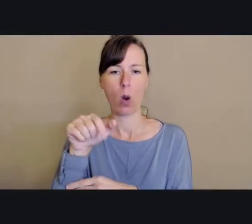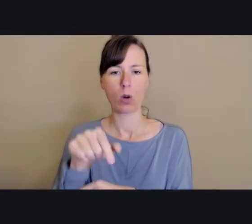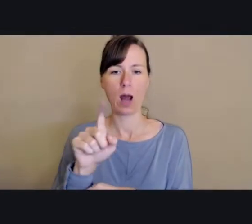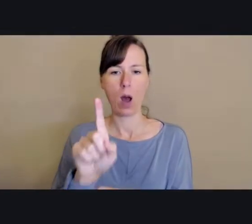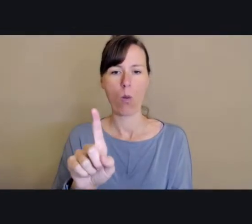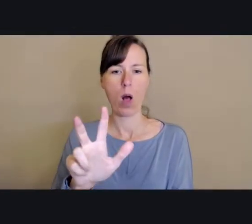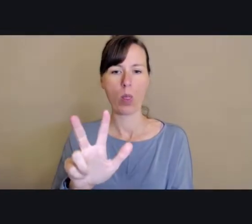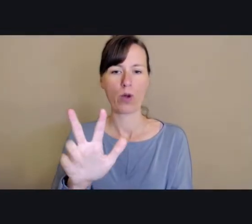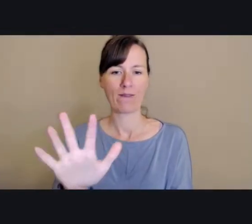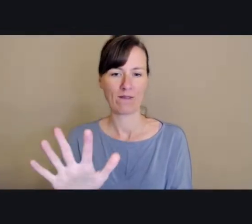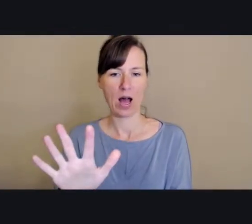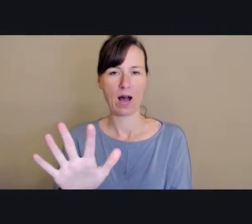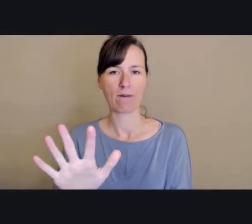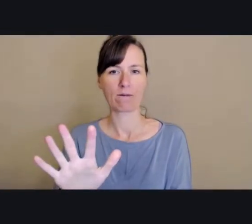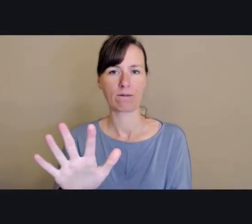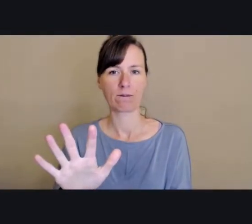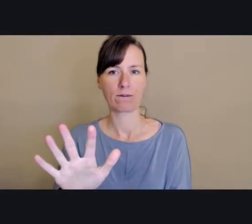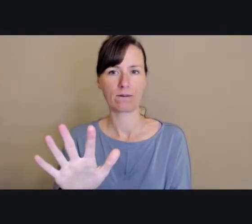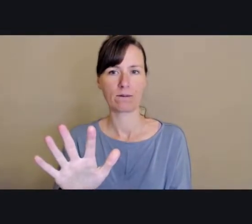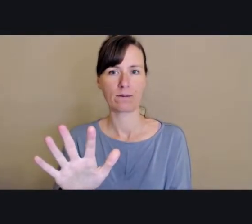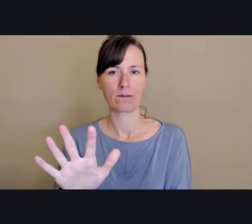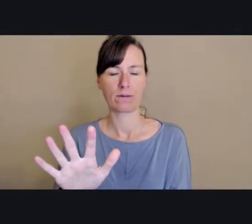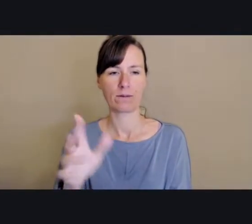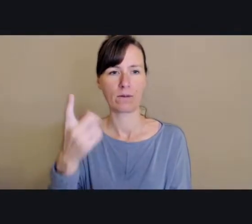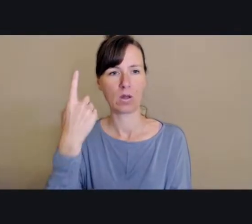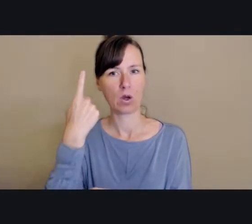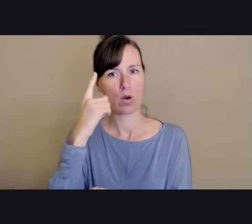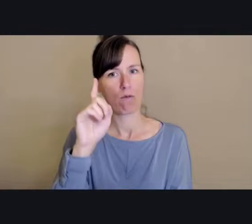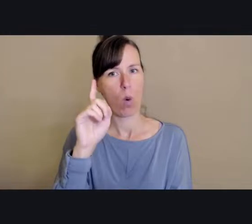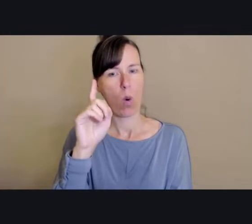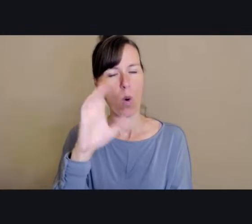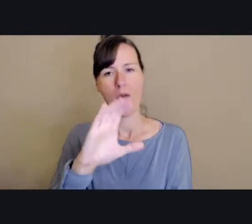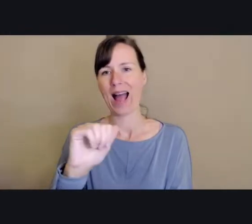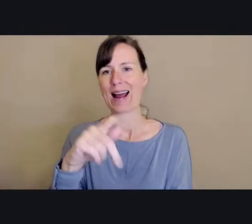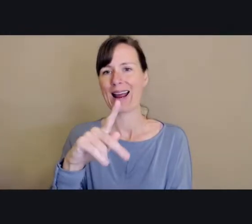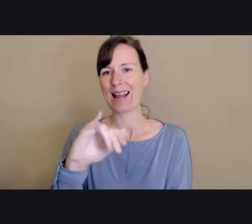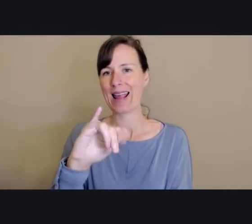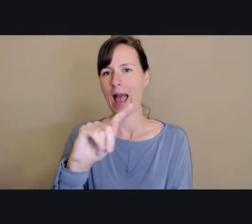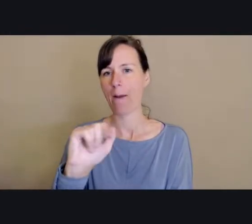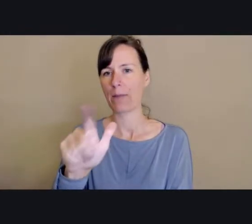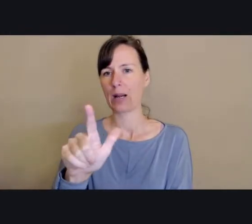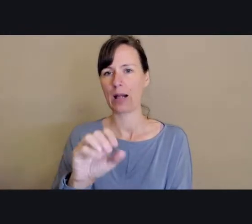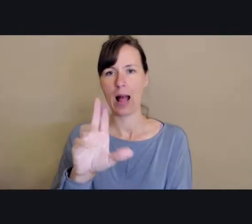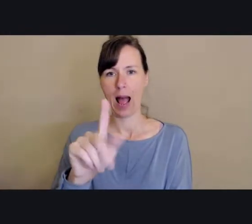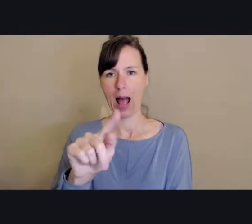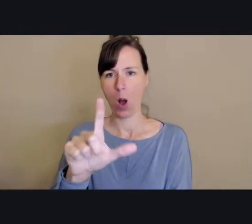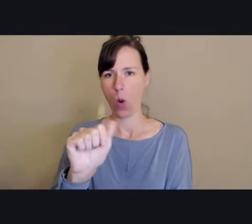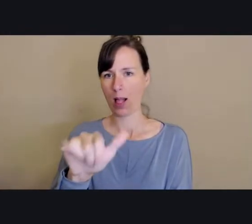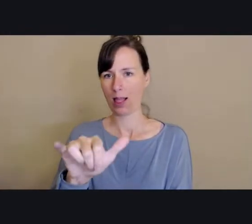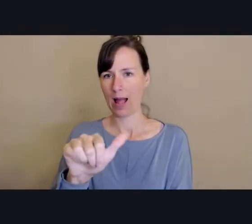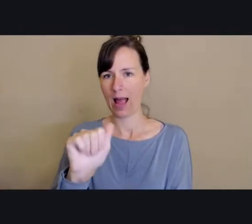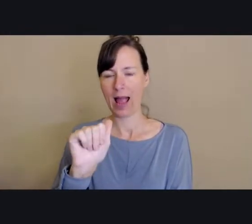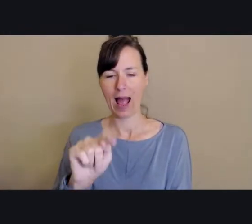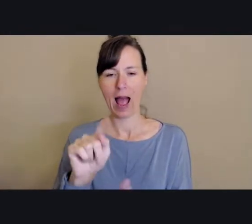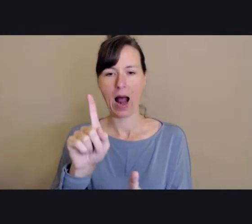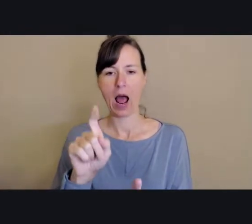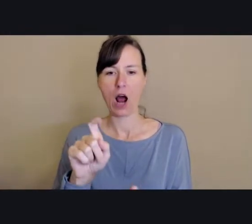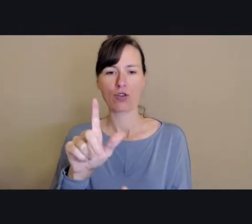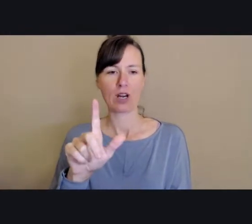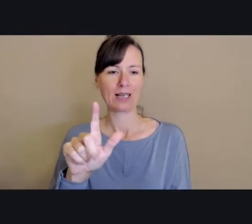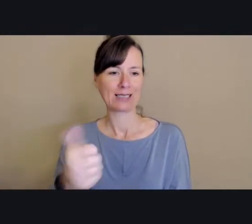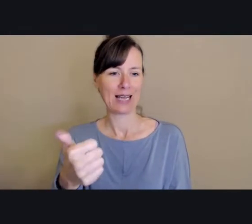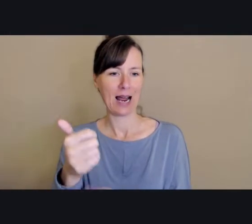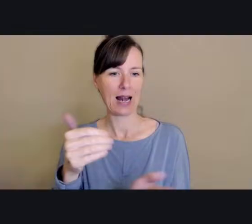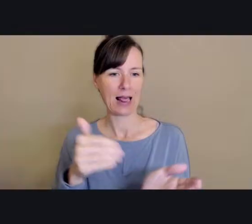510.135 for the capital outlay at 110,000, and